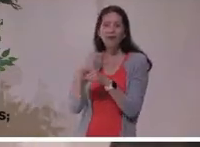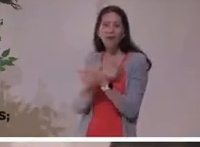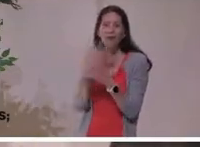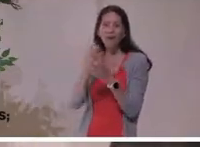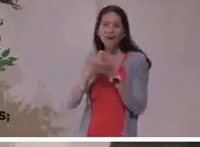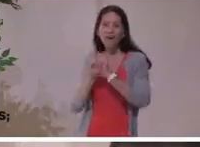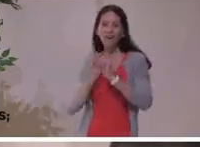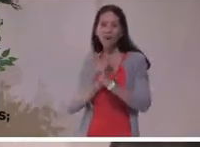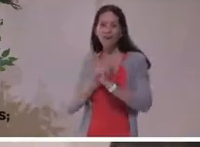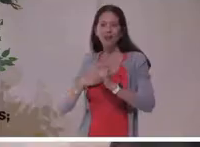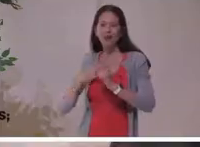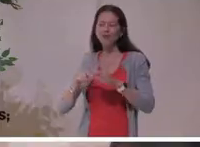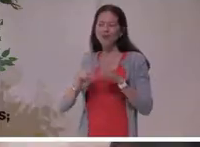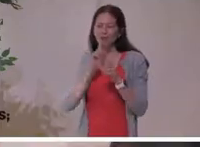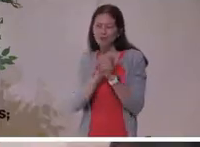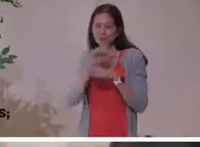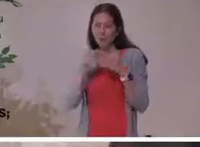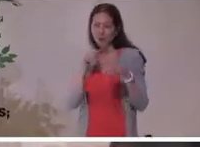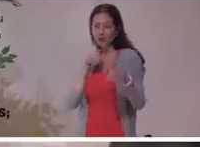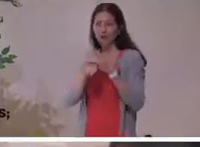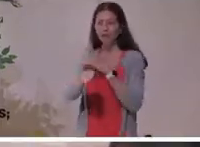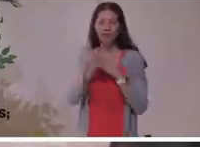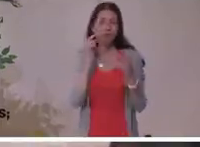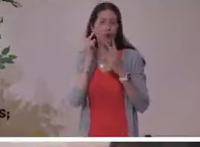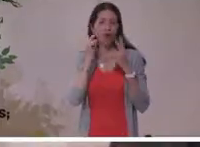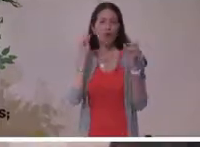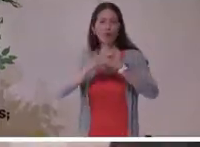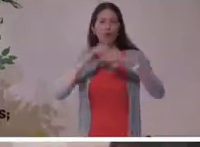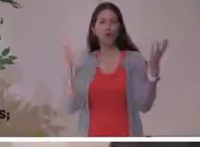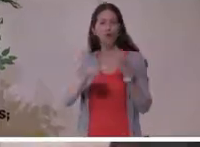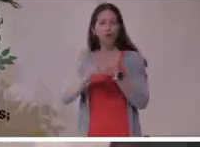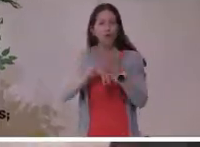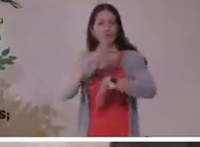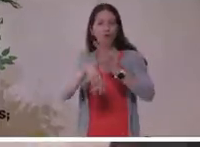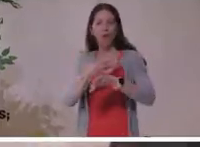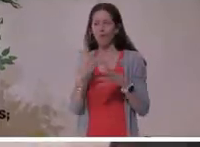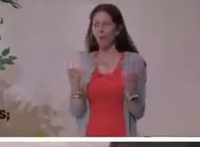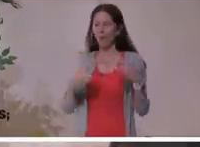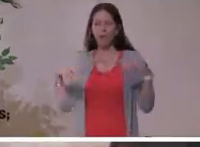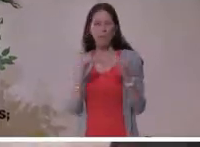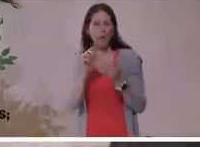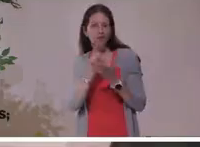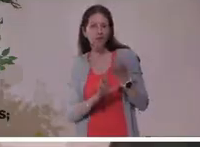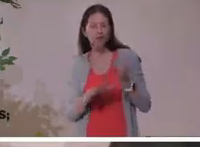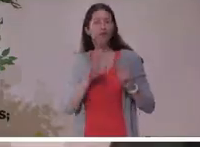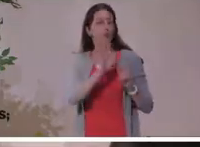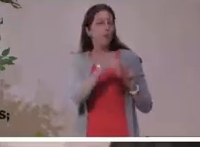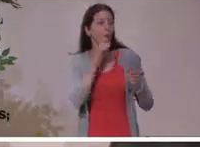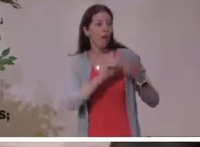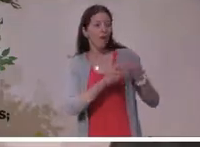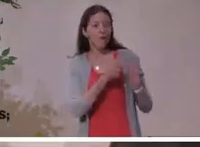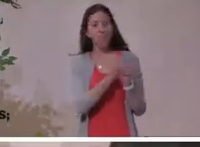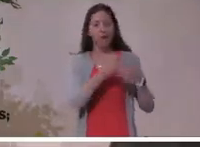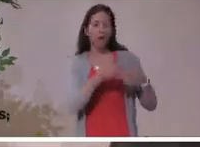more designers. They're going to hashtag and highlight more designers. Their girlfriend can make them a shirt, and next thing you know, you could probably, buy that shirt or dress